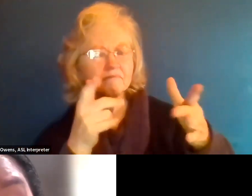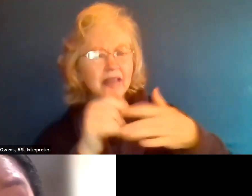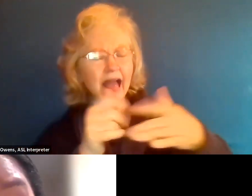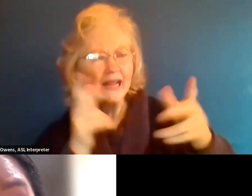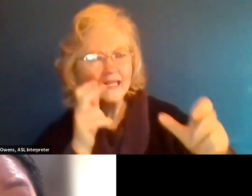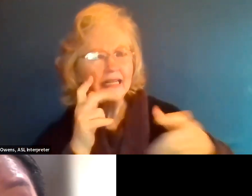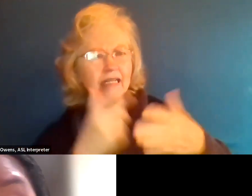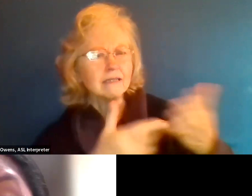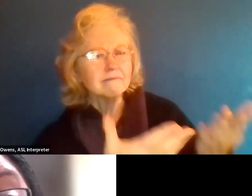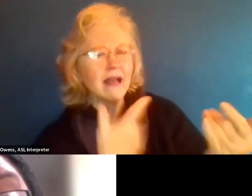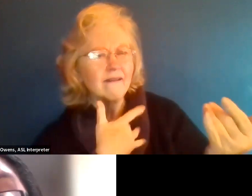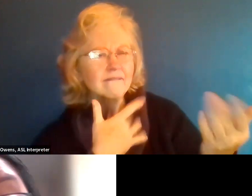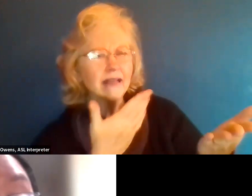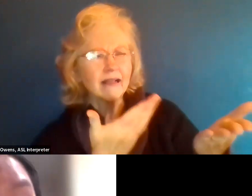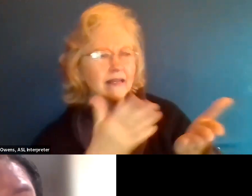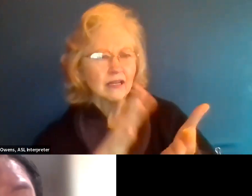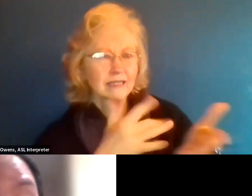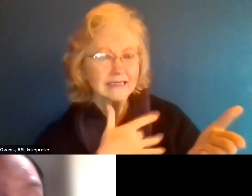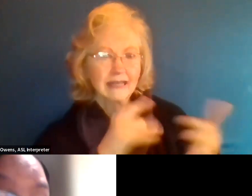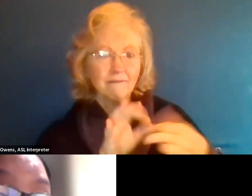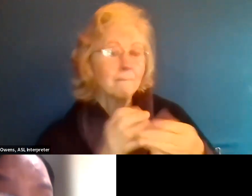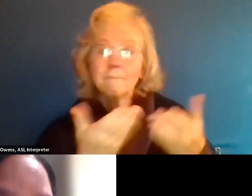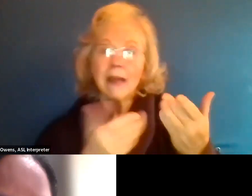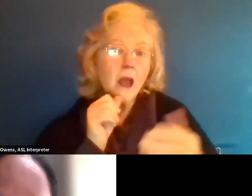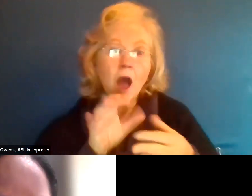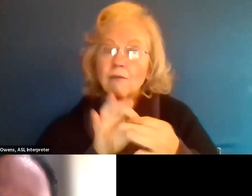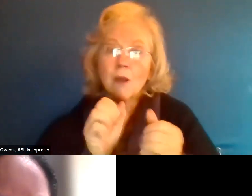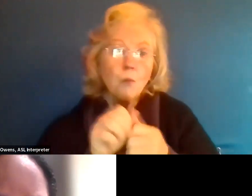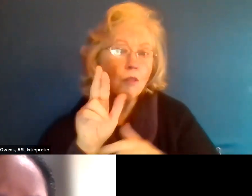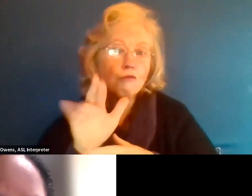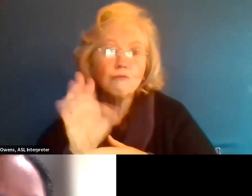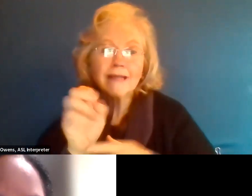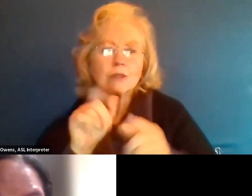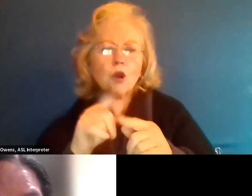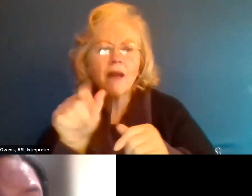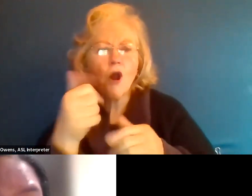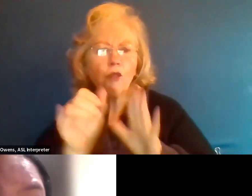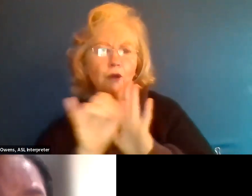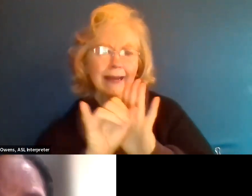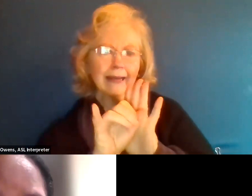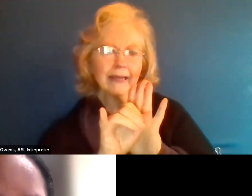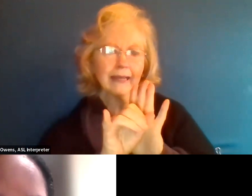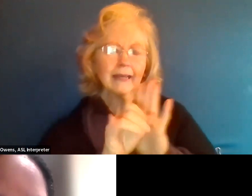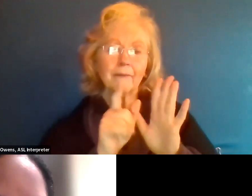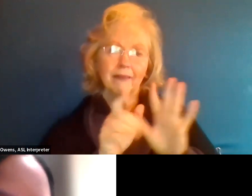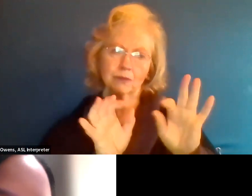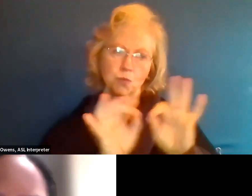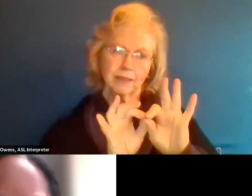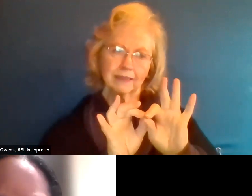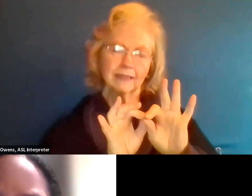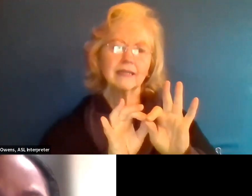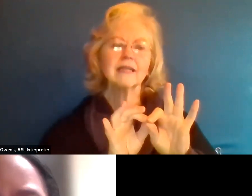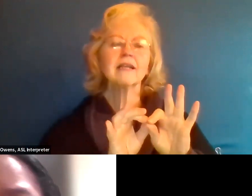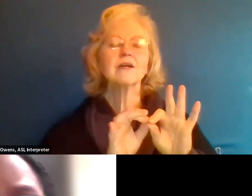of belonging, and it may be not around race, it might be around other identities, but like that's an important element. And so I